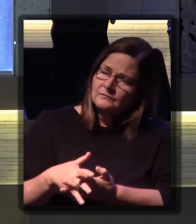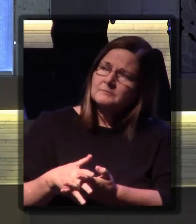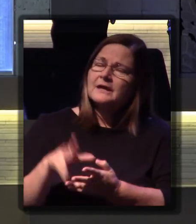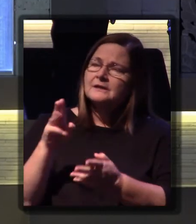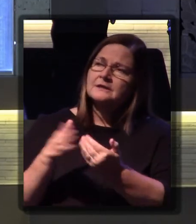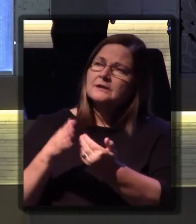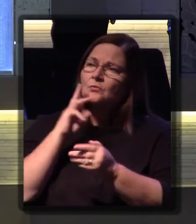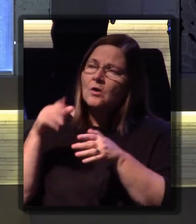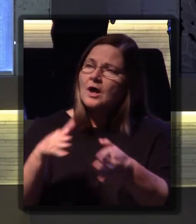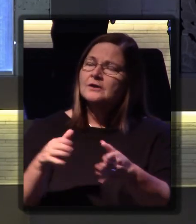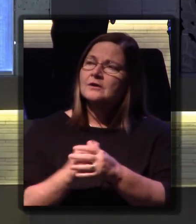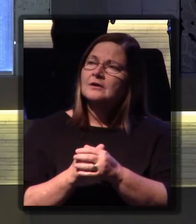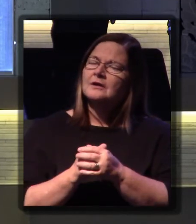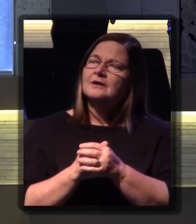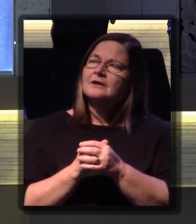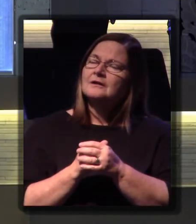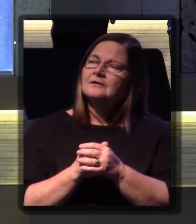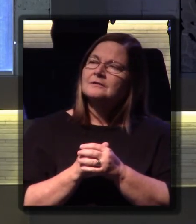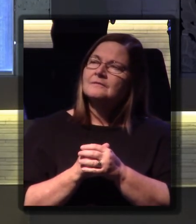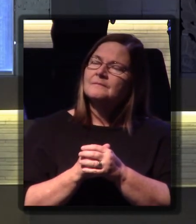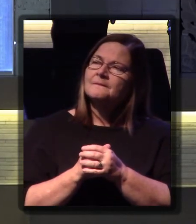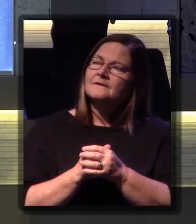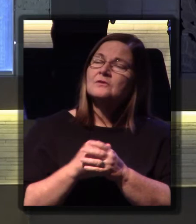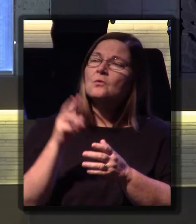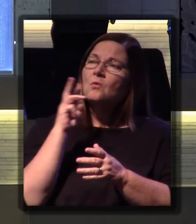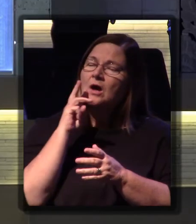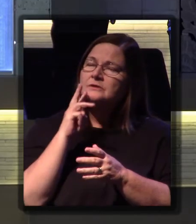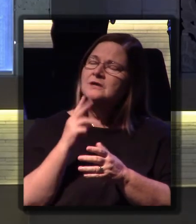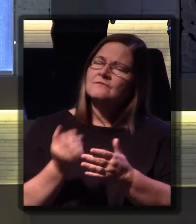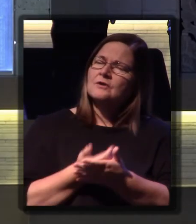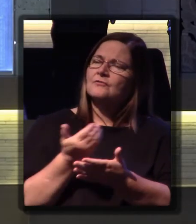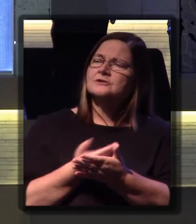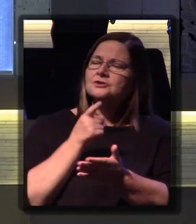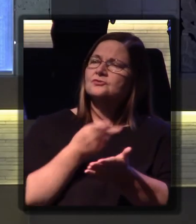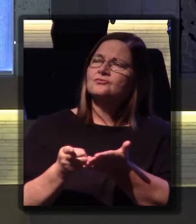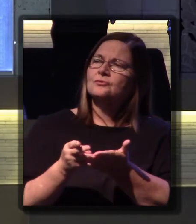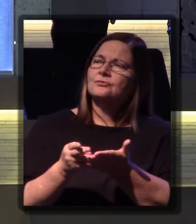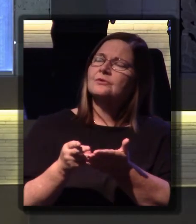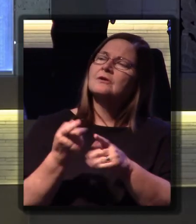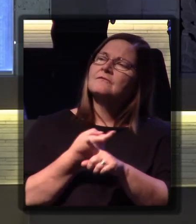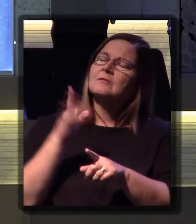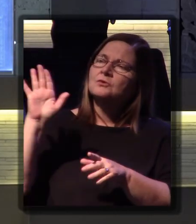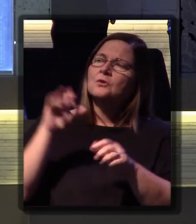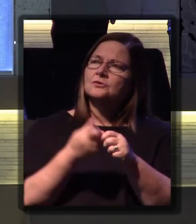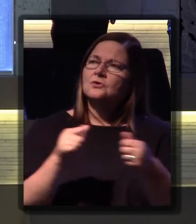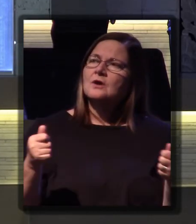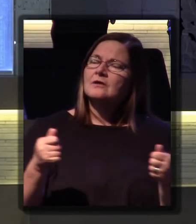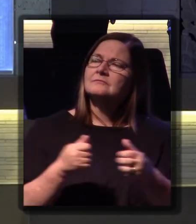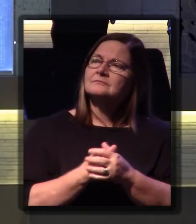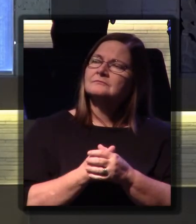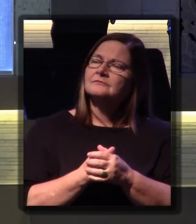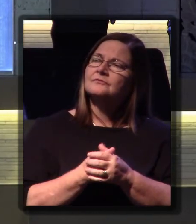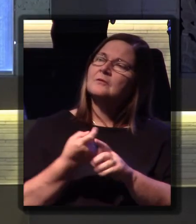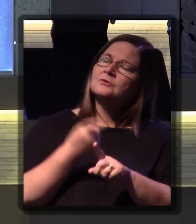choices to be like trees that are firmly planted by streams of water, that we go back to time and time